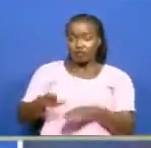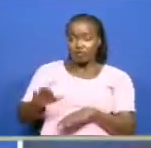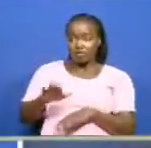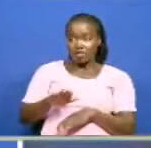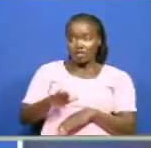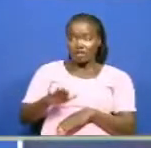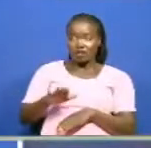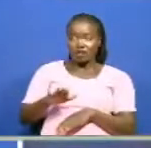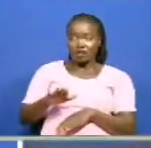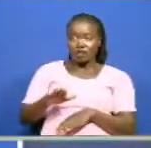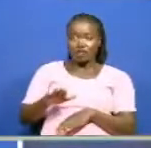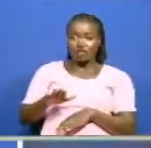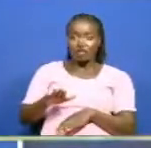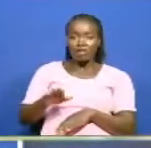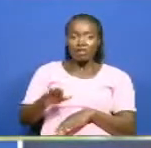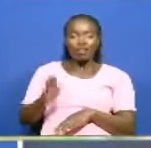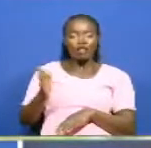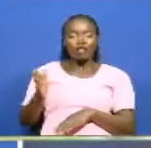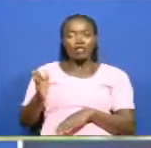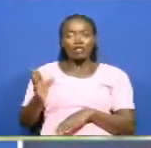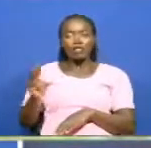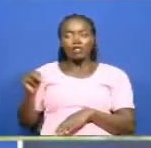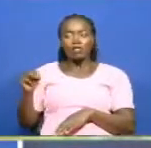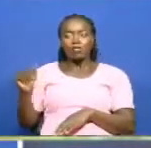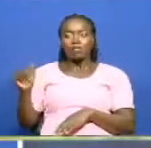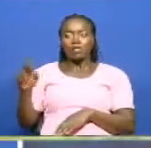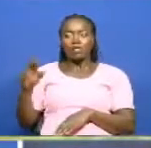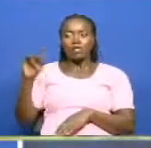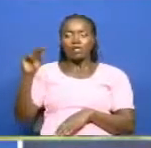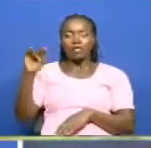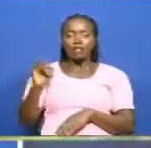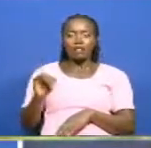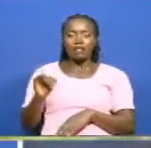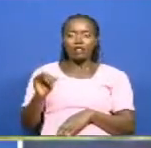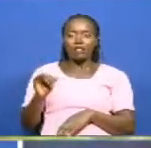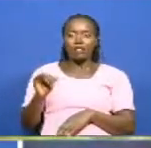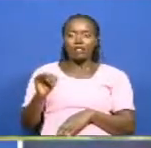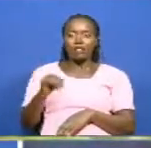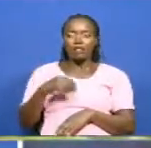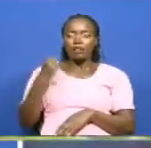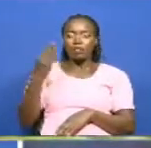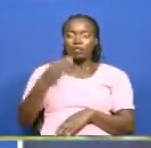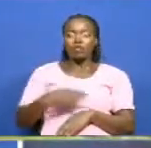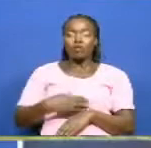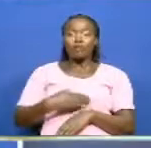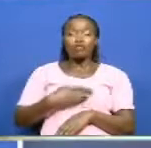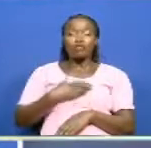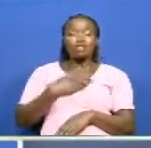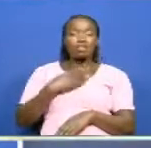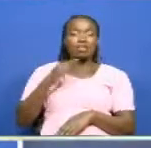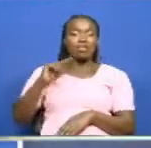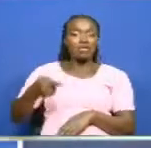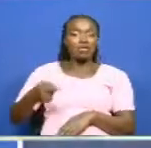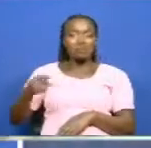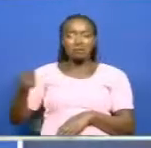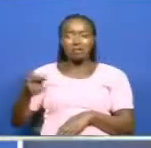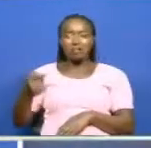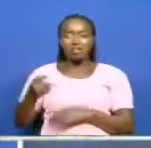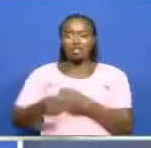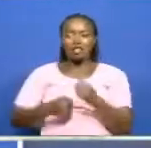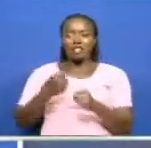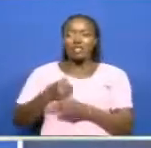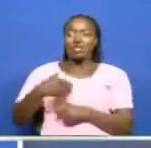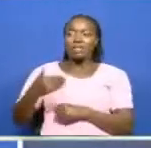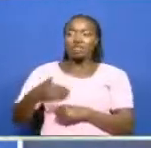From Kisite Mpunguti Marine Reserve and Coral Caves, they attract thousands of visitors each year. But despite